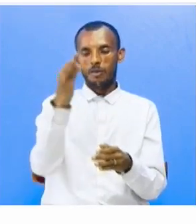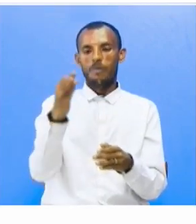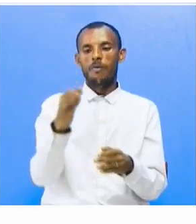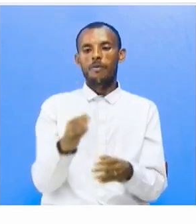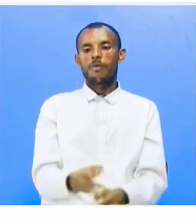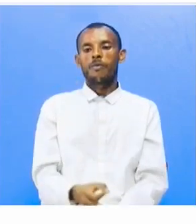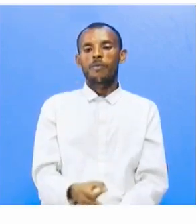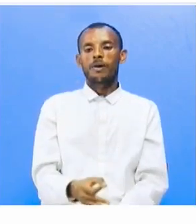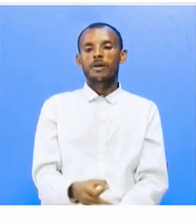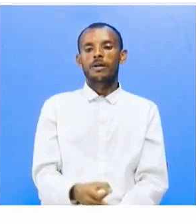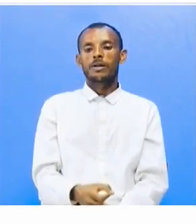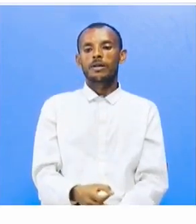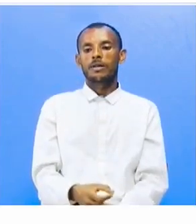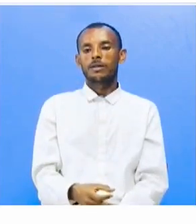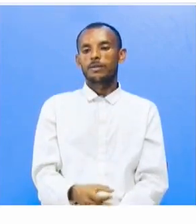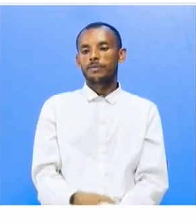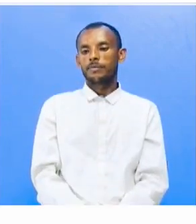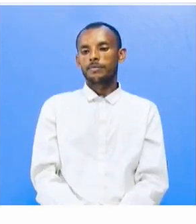10% of